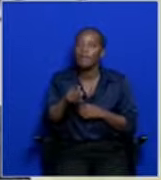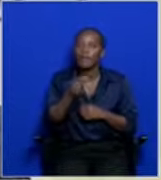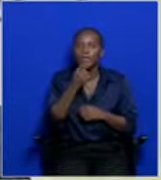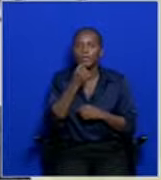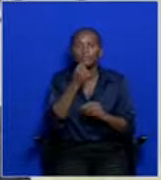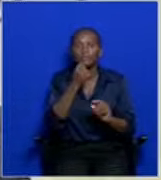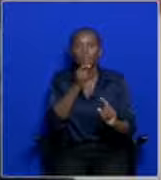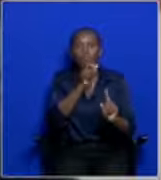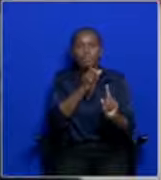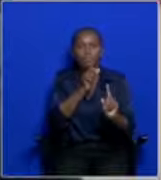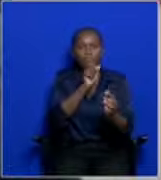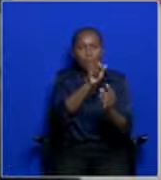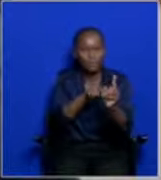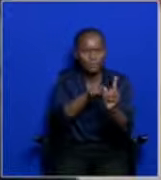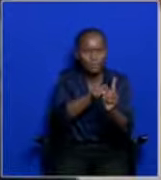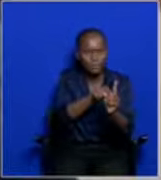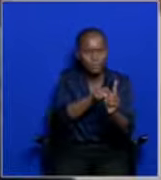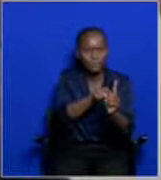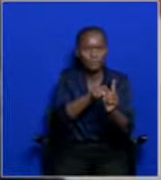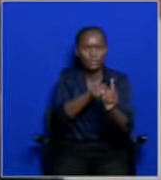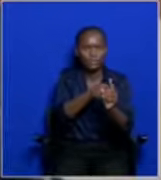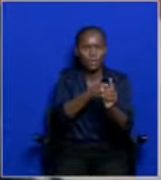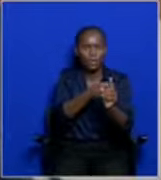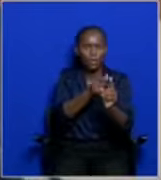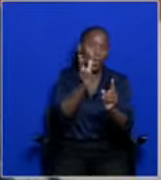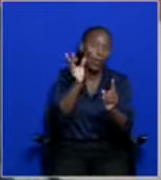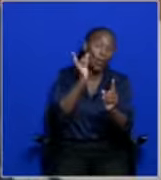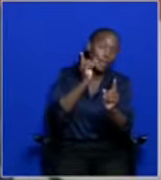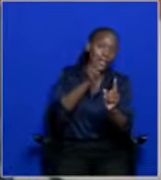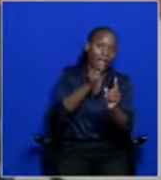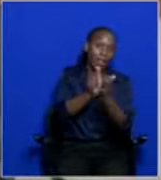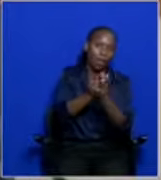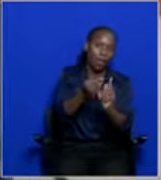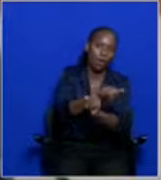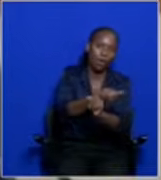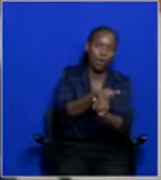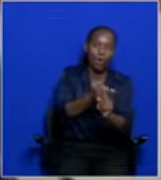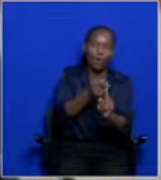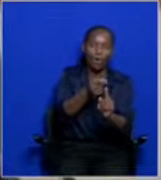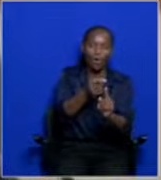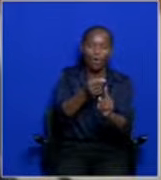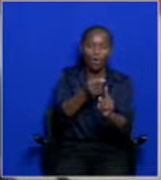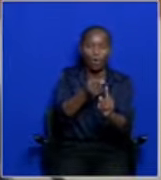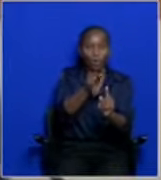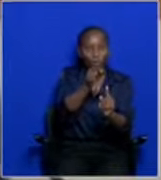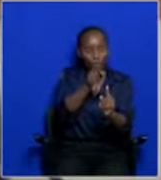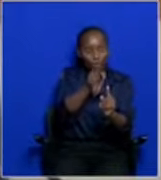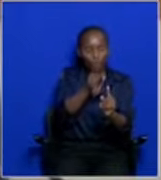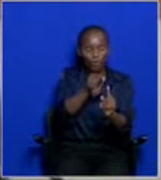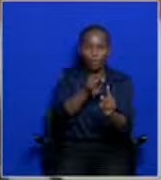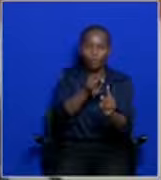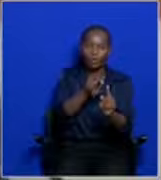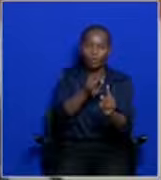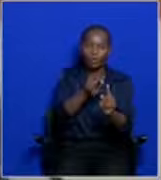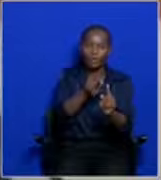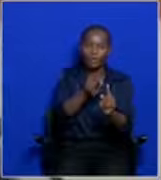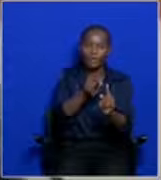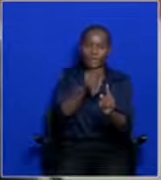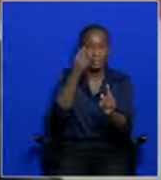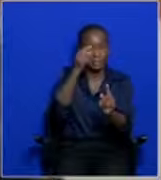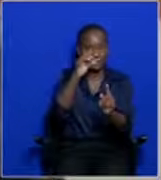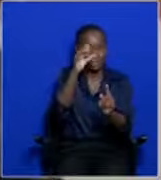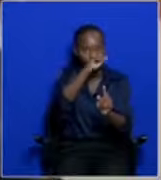Let me just go back to the first paragraph I read, where Ms. Stoll